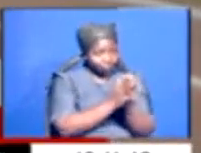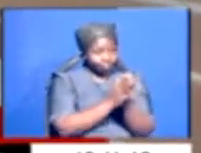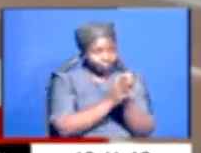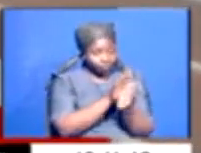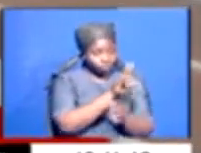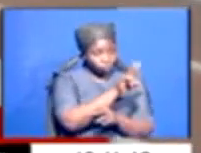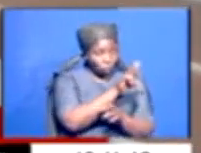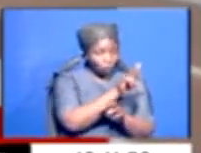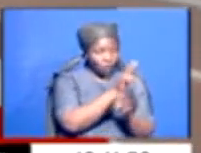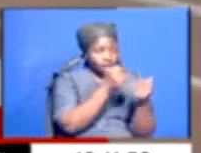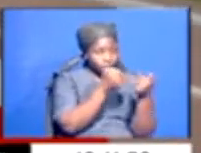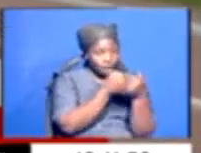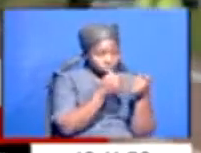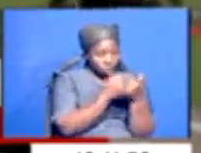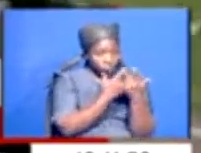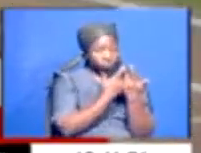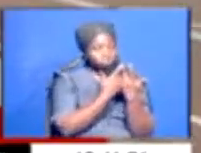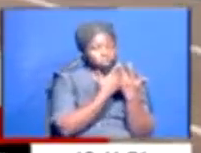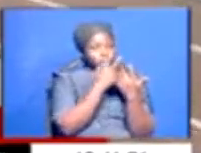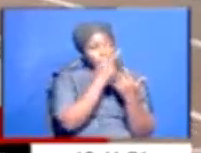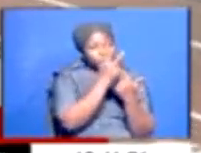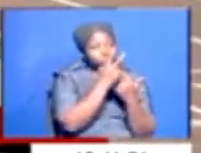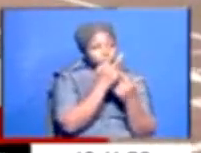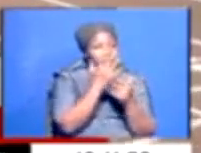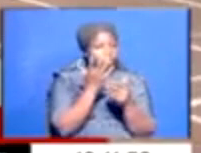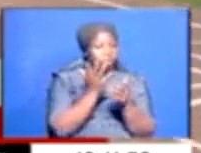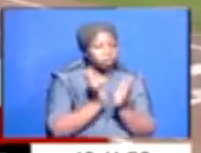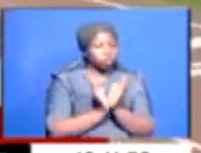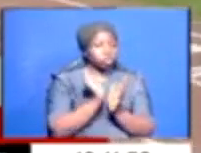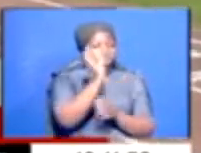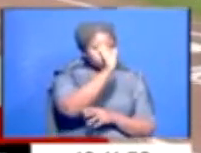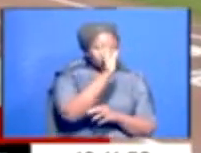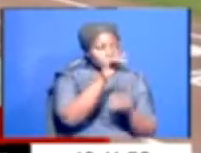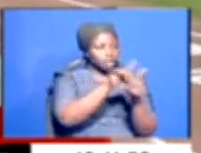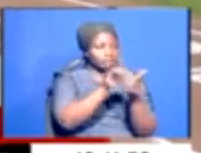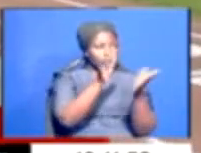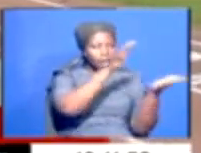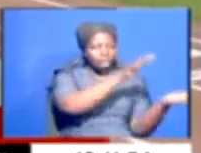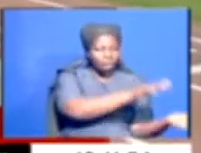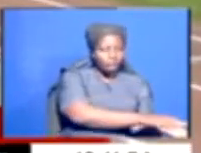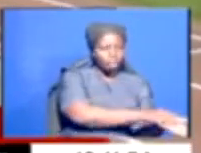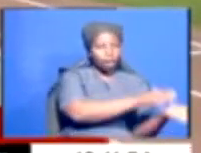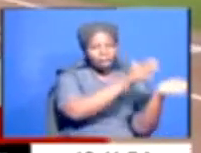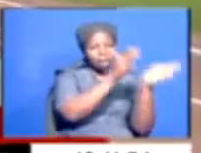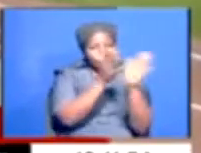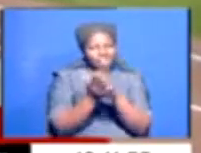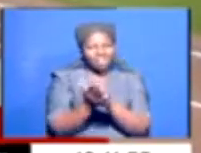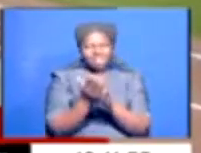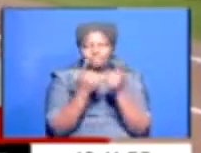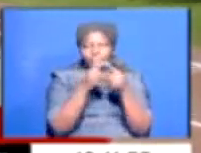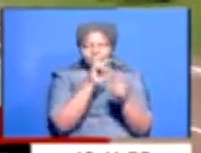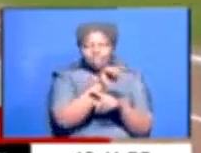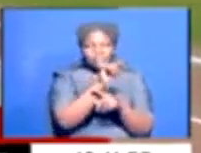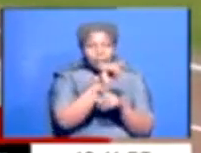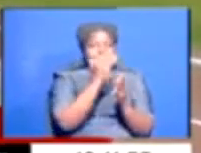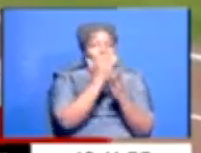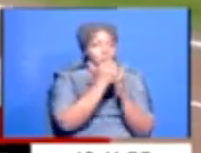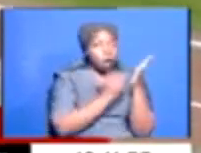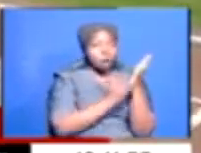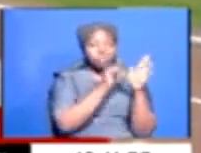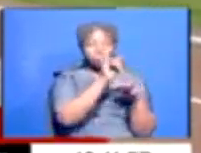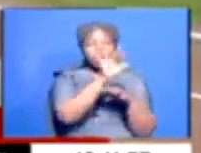events, yeah, the short puts and also the discus throw. Yeah. But for this program, you are picked for the discus.